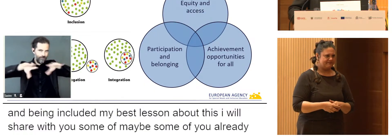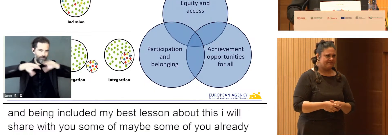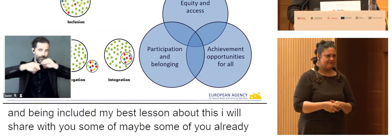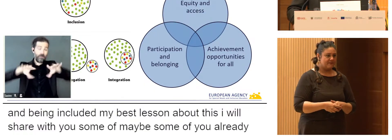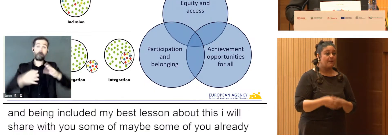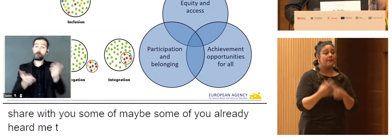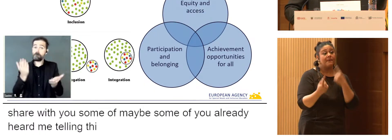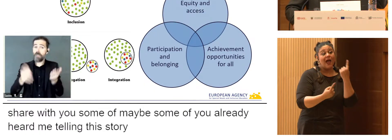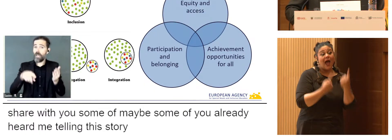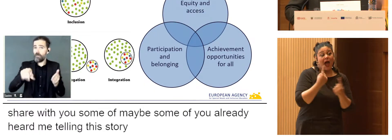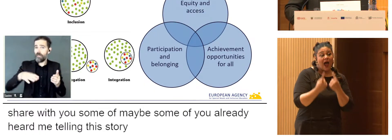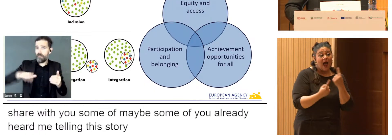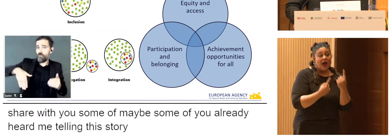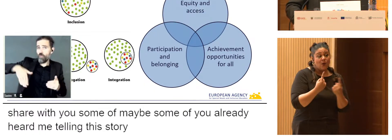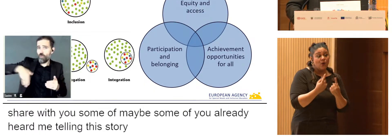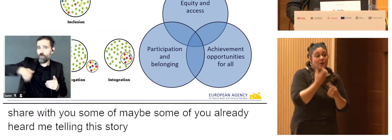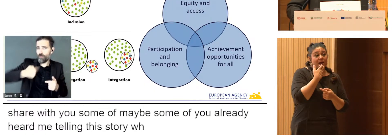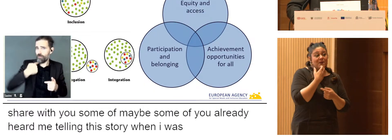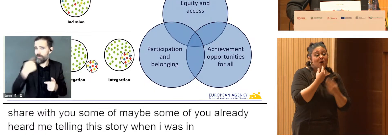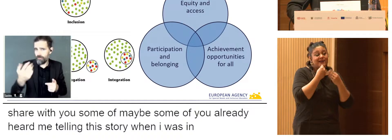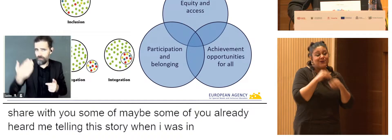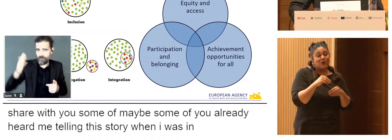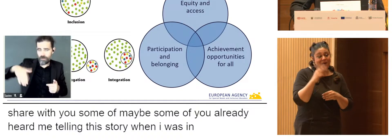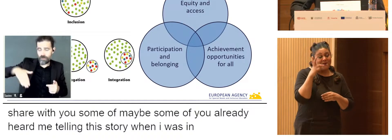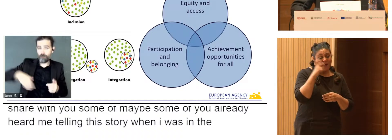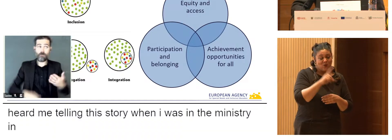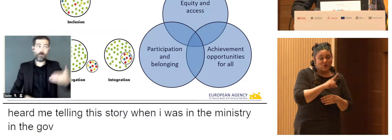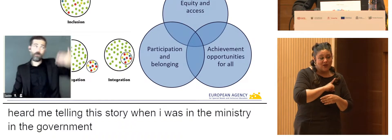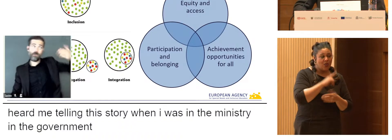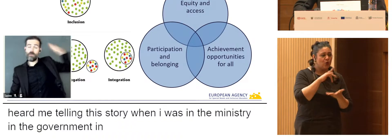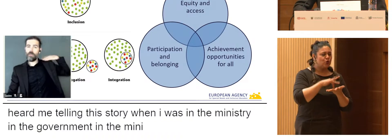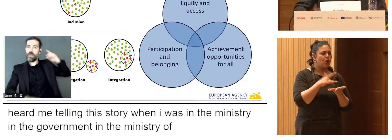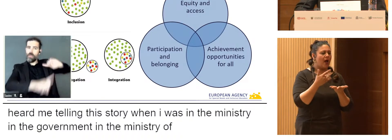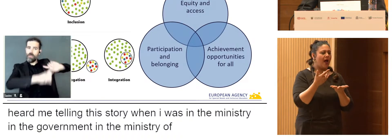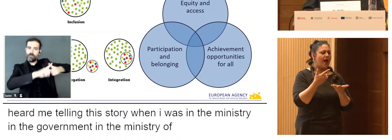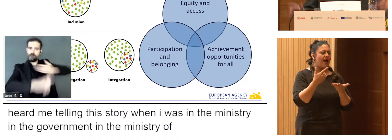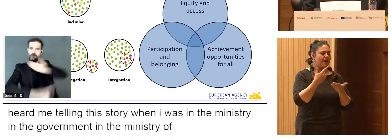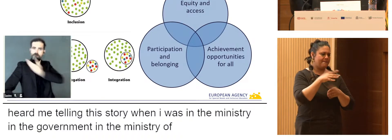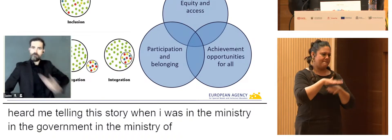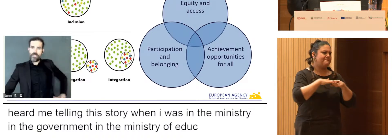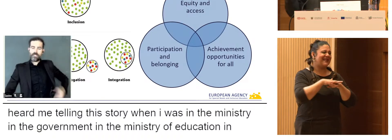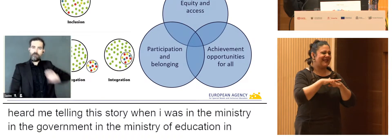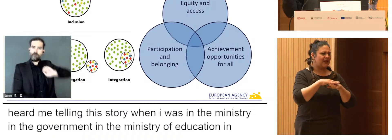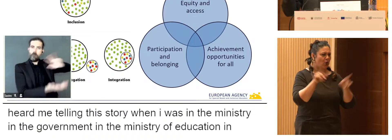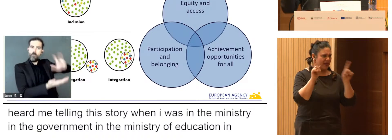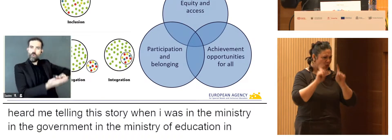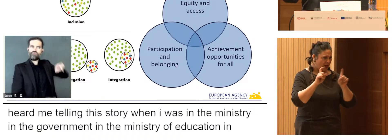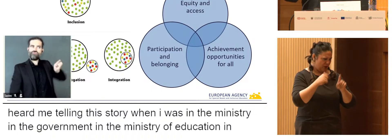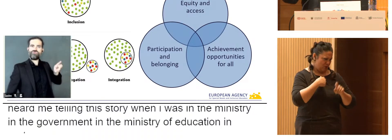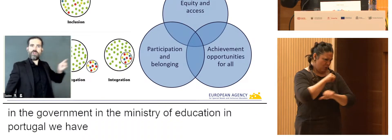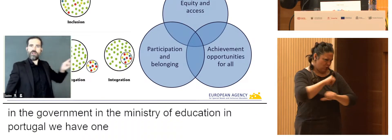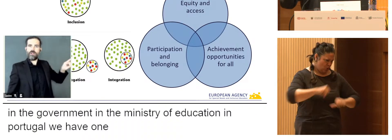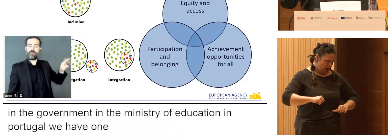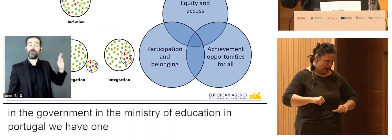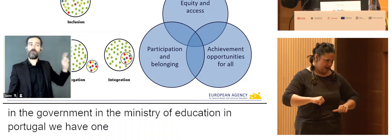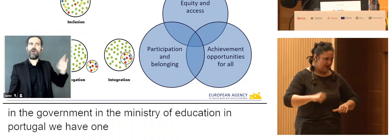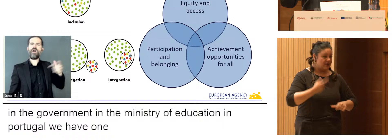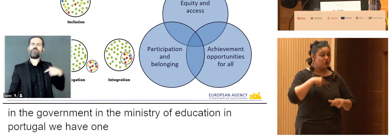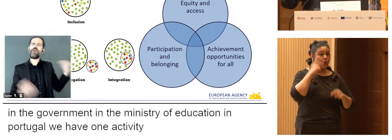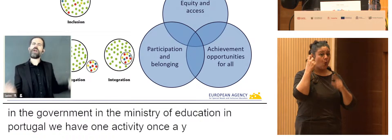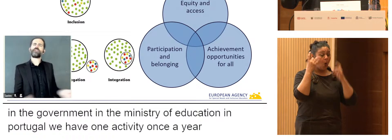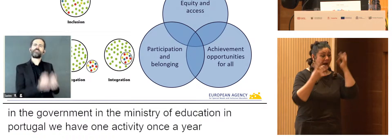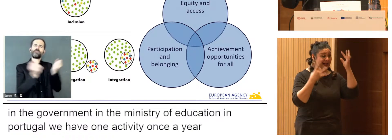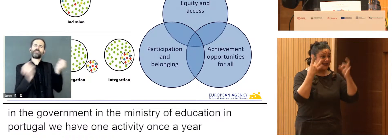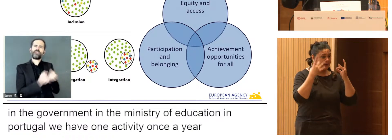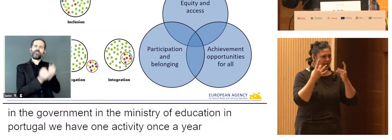story. When I was in the ministry, in the government, in the Ministry of Education, in Portugal, we have one activity once a year.